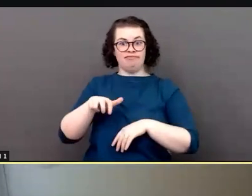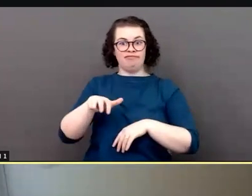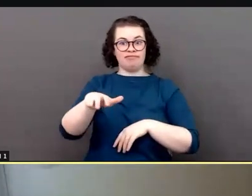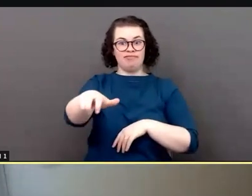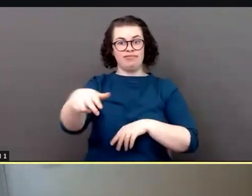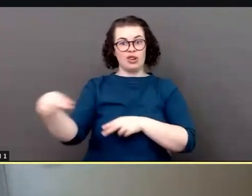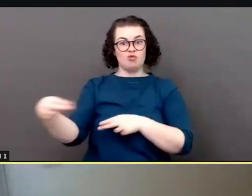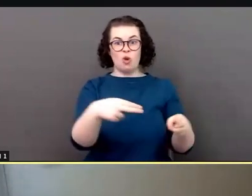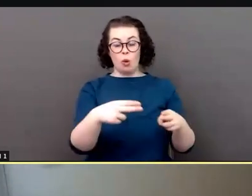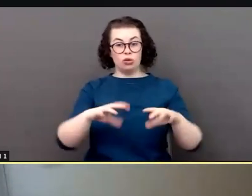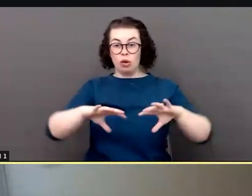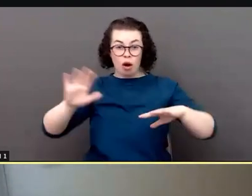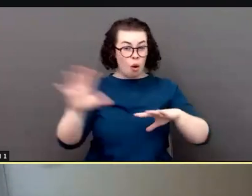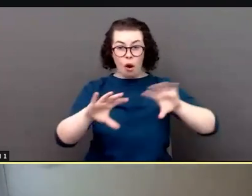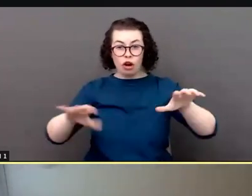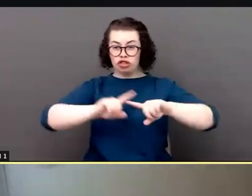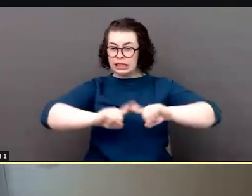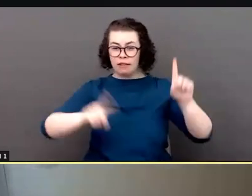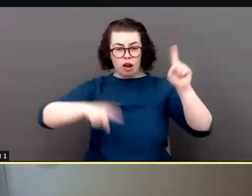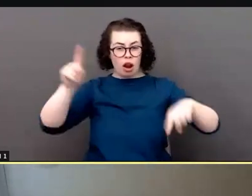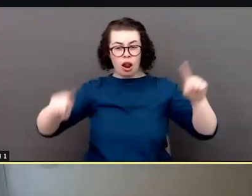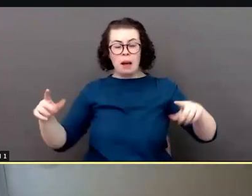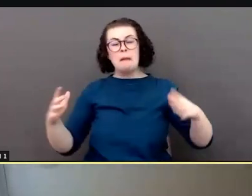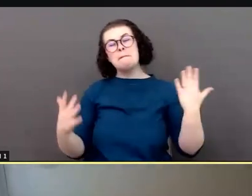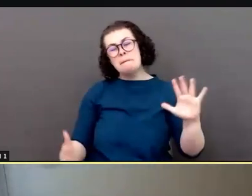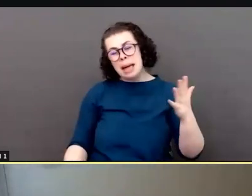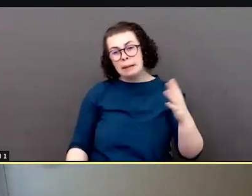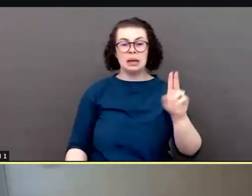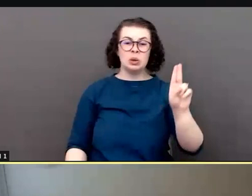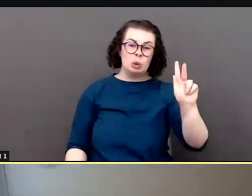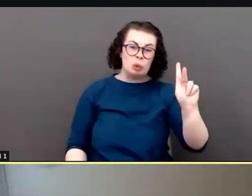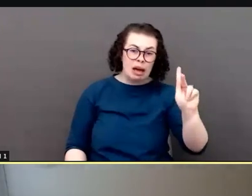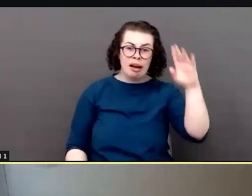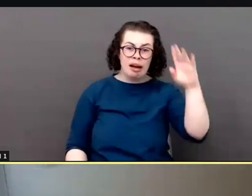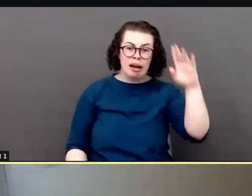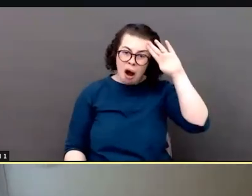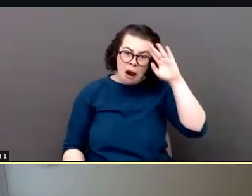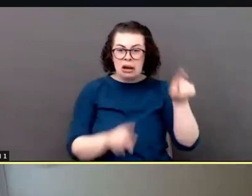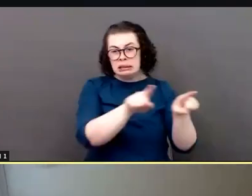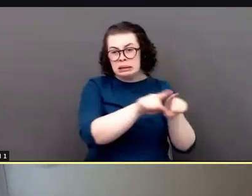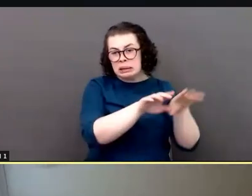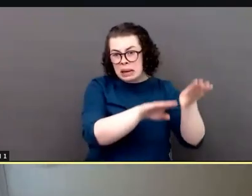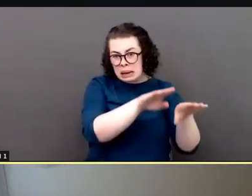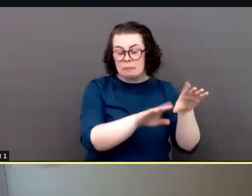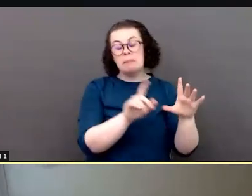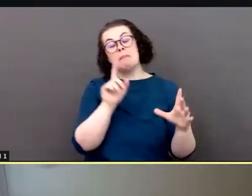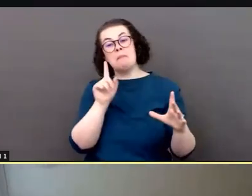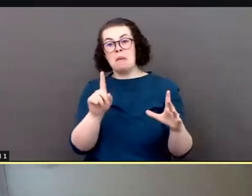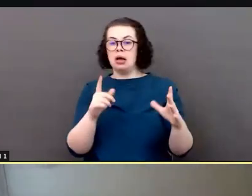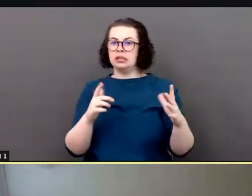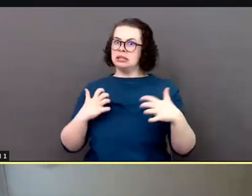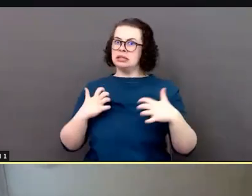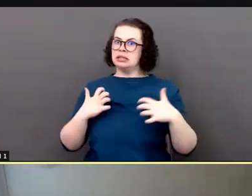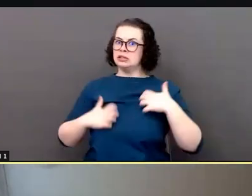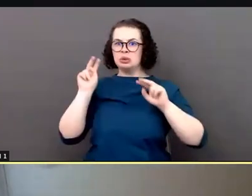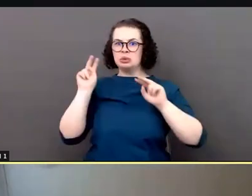different. Anything is used for any purpose, be it guidance or attention. So that's really interesting,